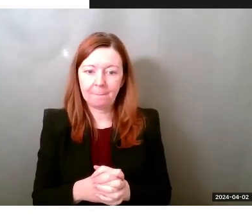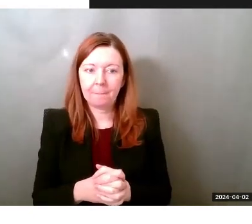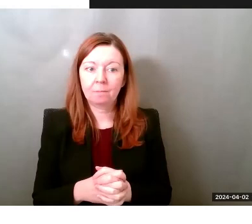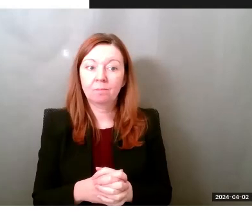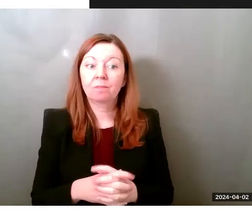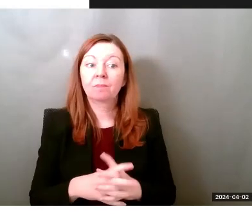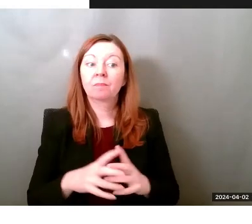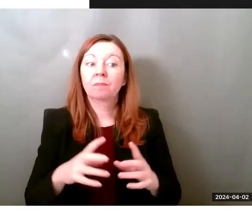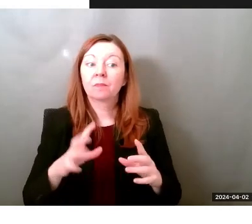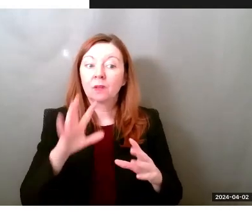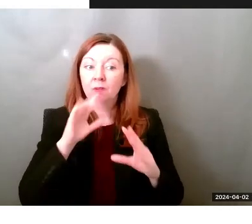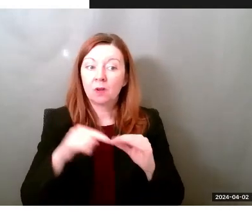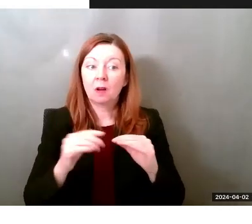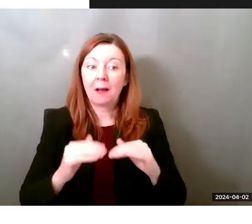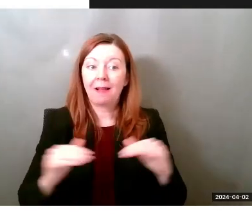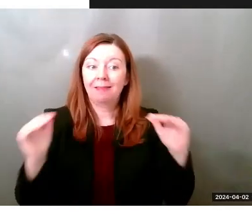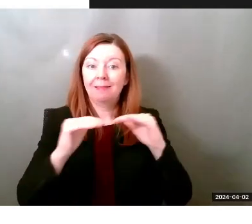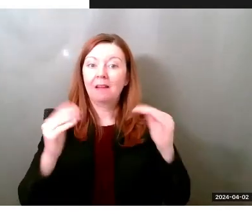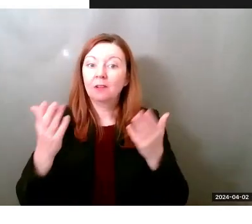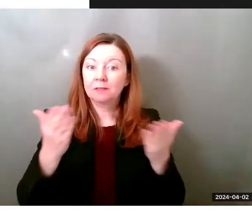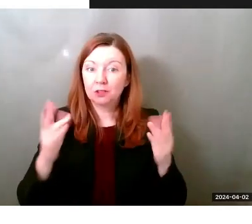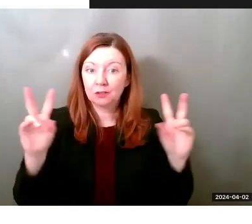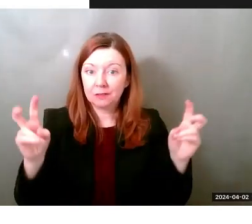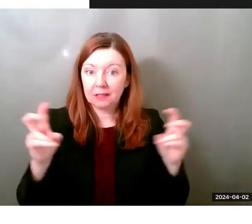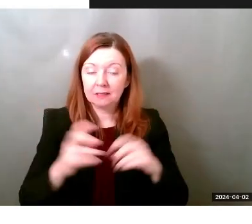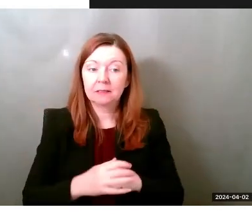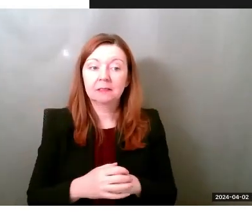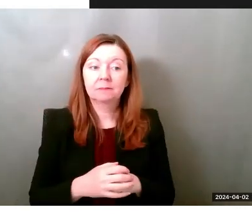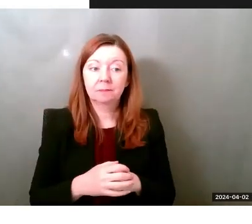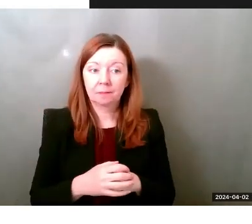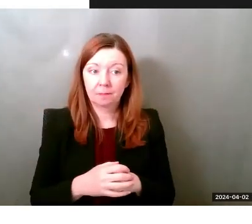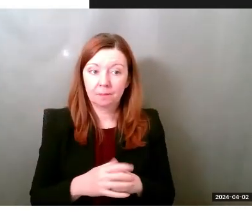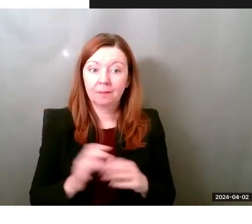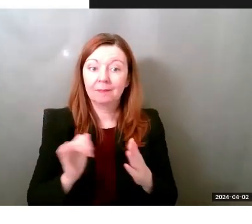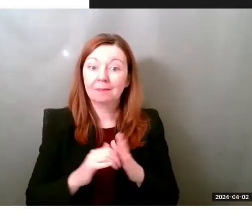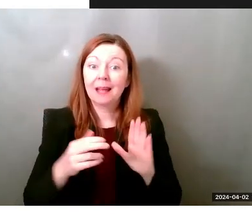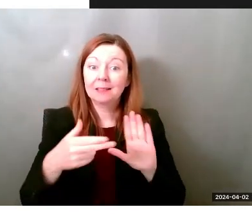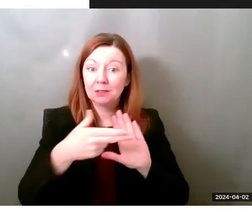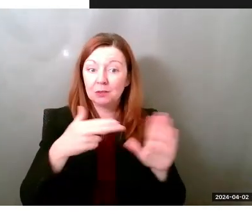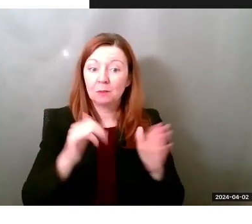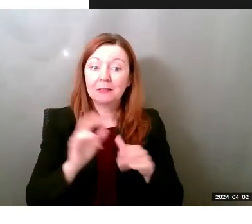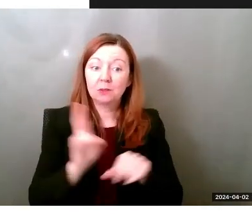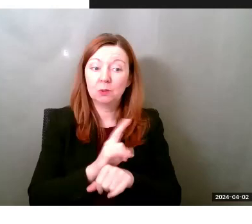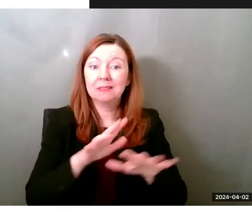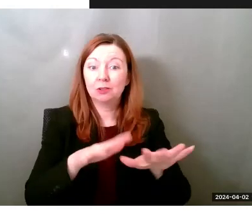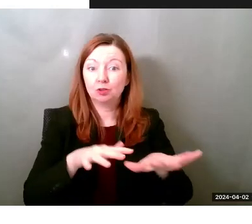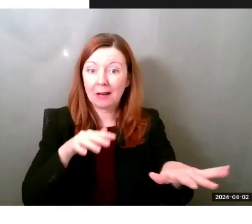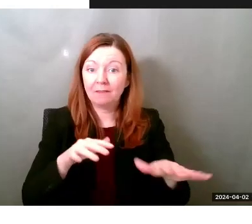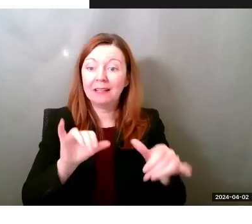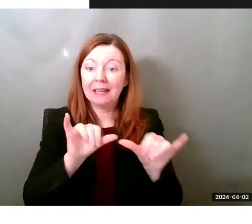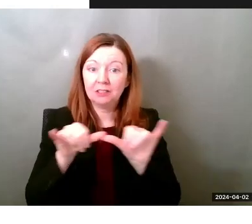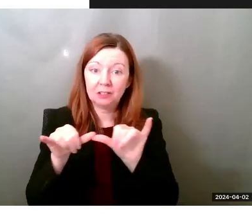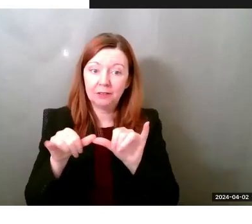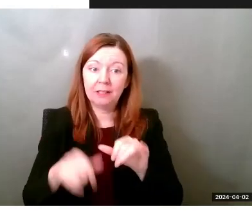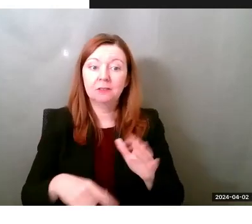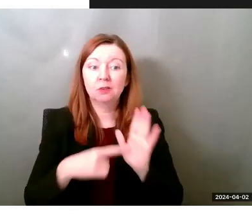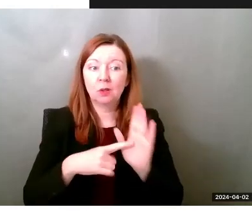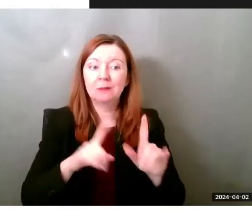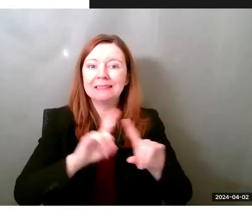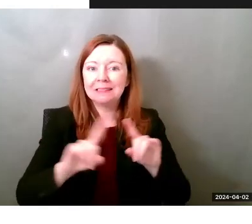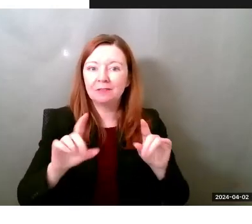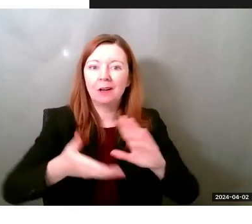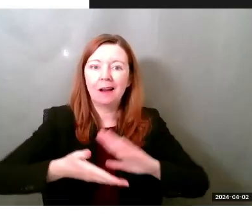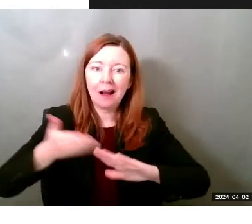So when we talk about level of service, it's actually a term that is used in traffic engineering to denote the different operating conditions